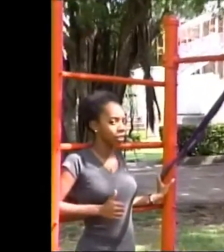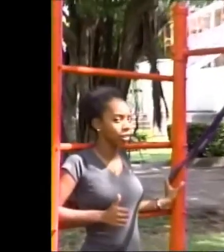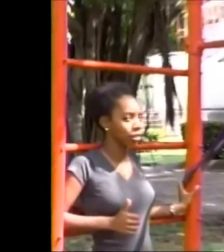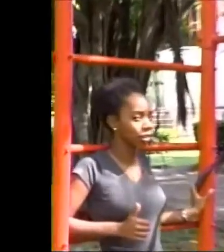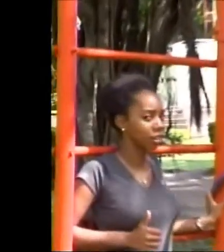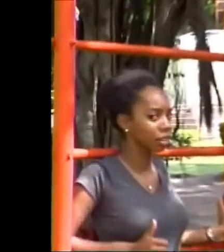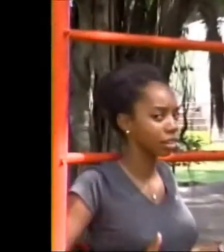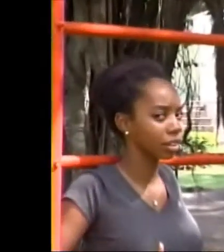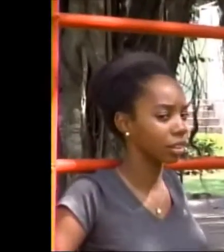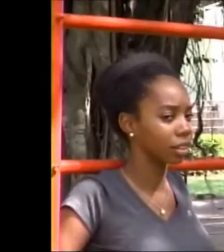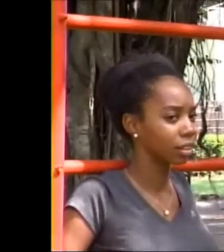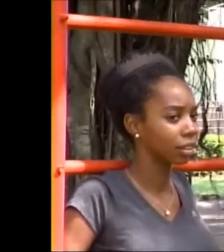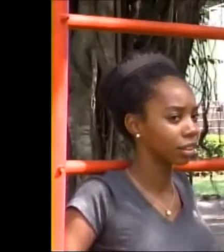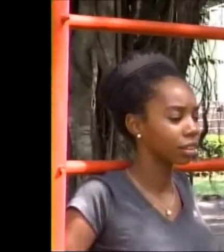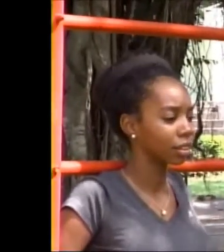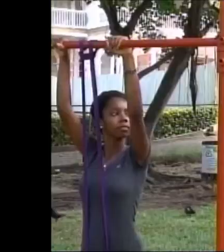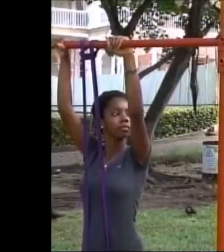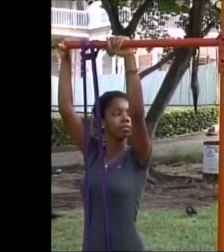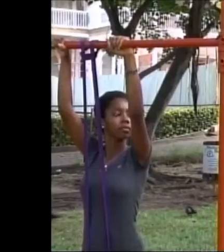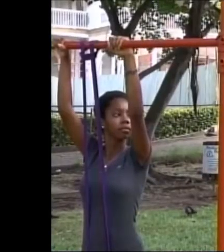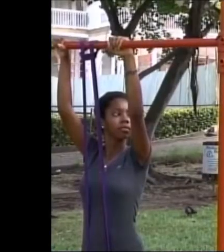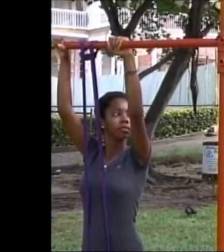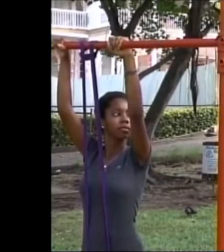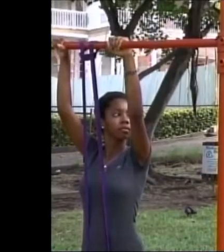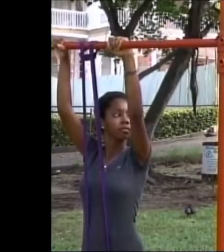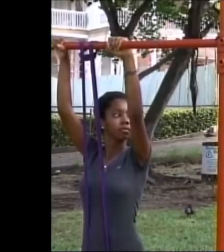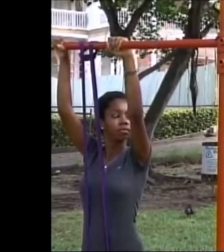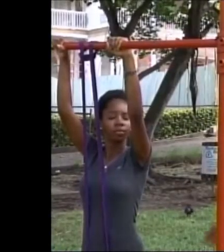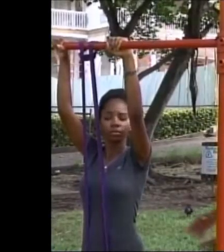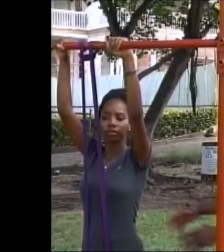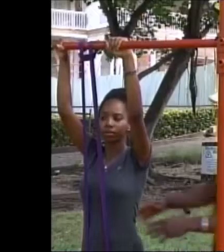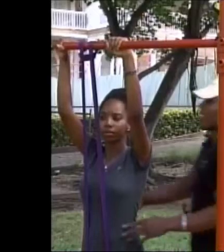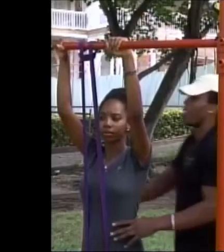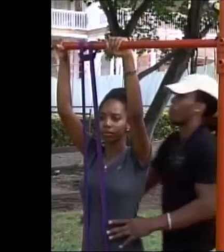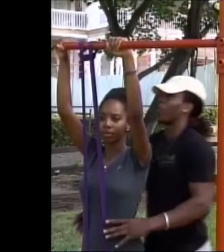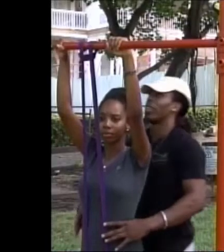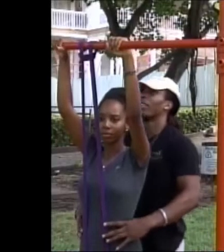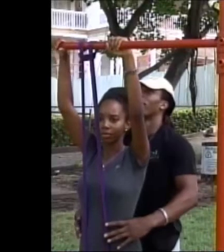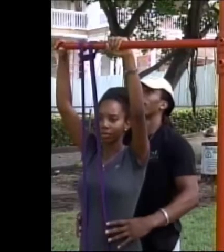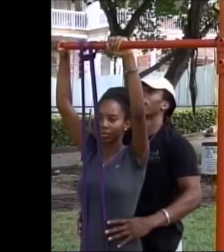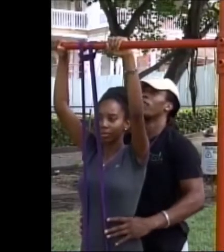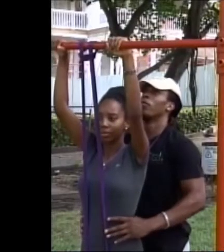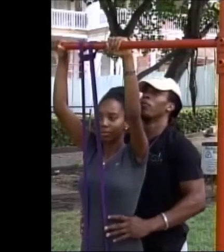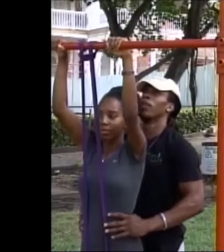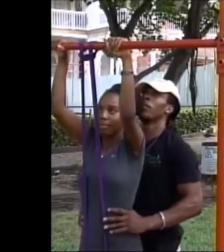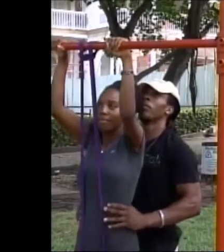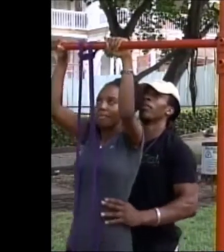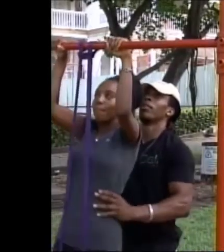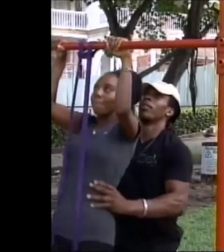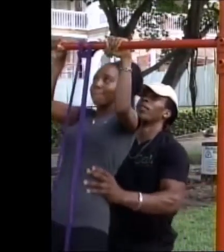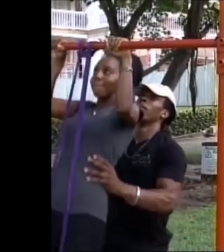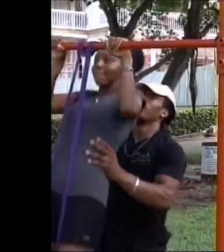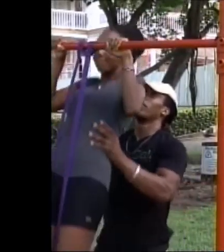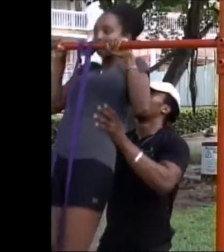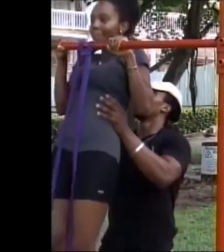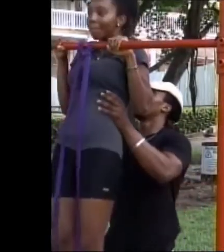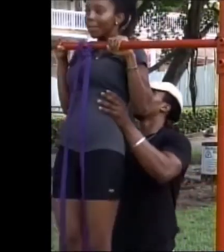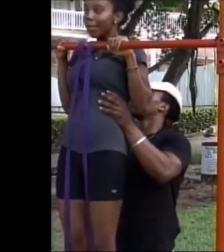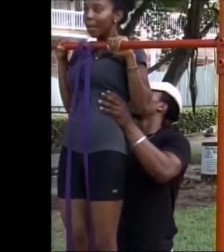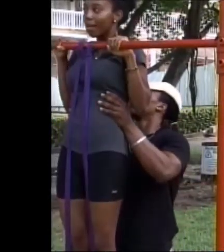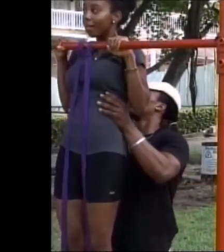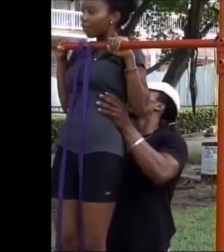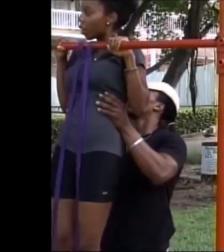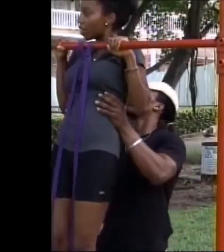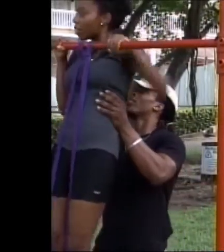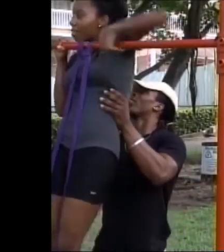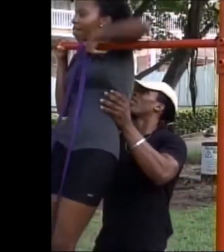That's the front of it. Yeah. Looks easy, huh? Well, not quite. Ready? Go up. Take